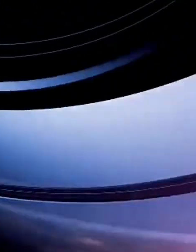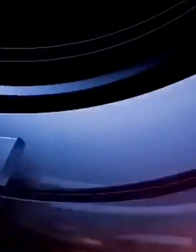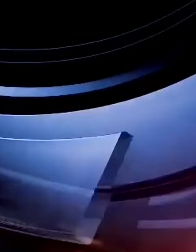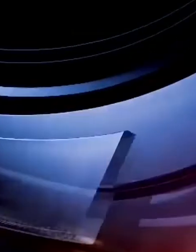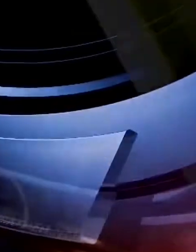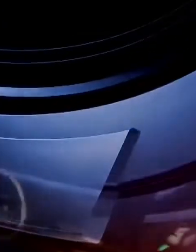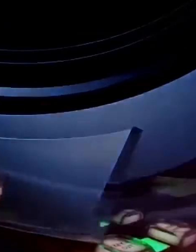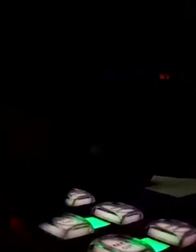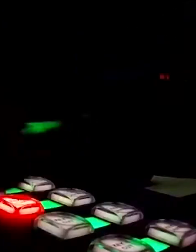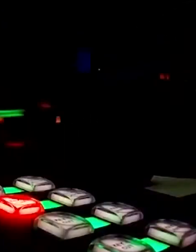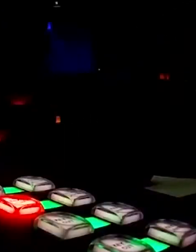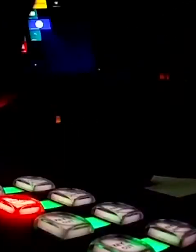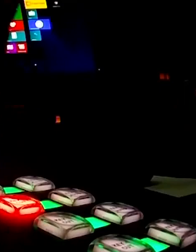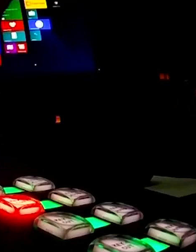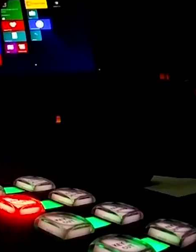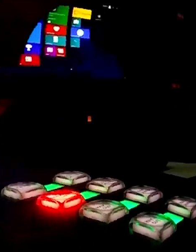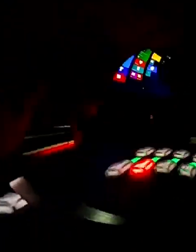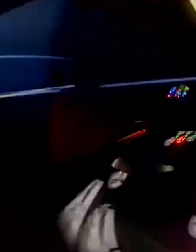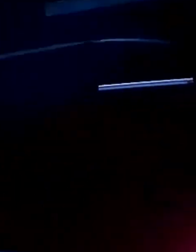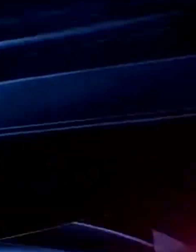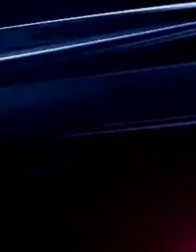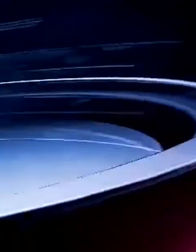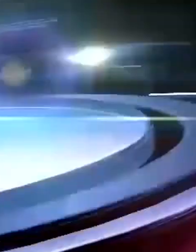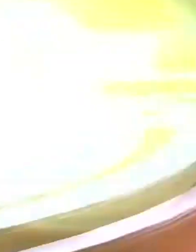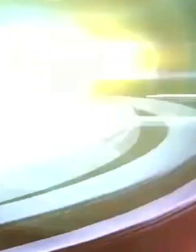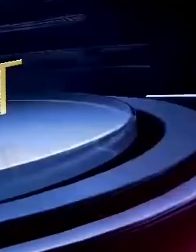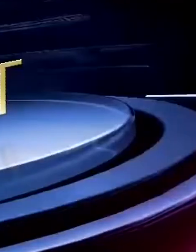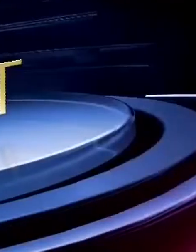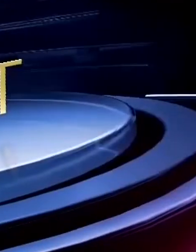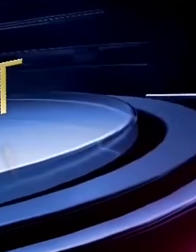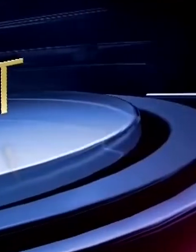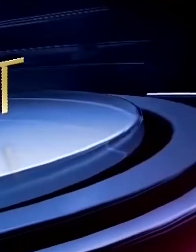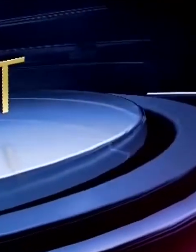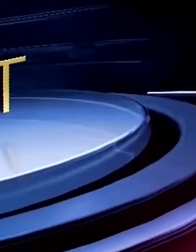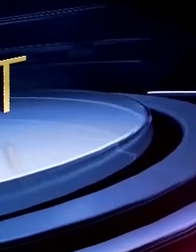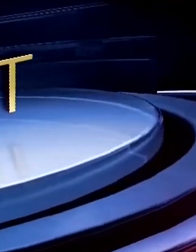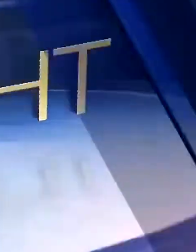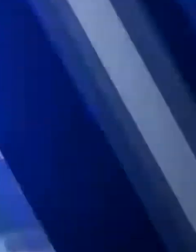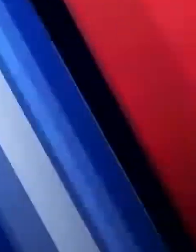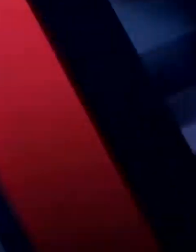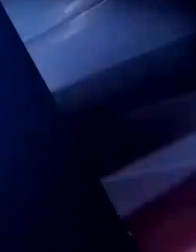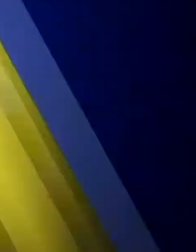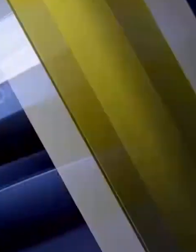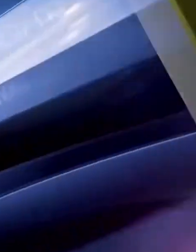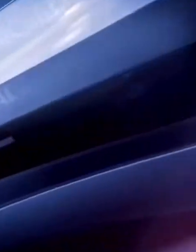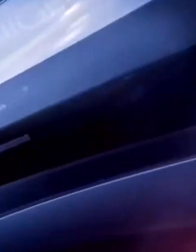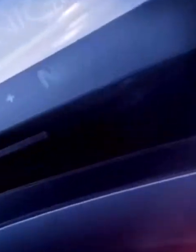Broadcasting from our studios in the Pine St. Michael, this is CBC Newsnight, starting now.